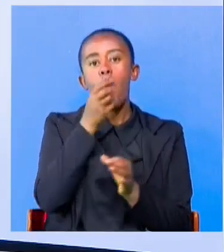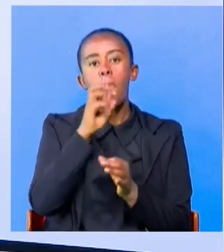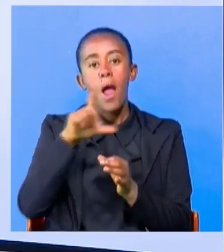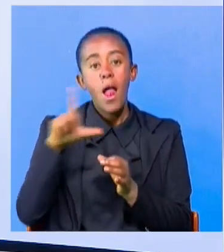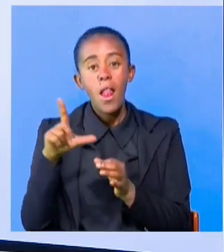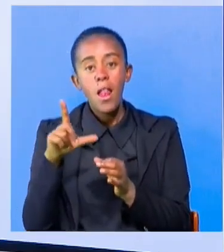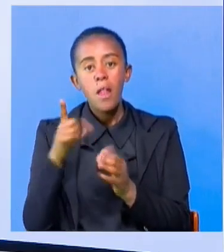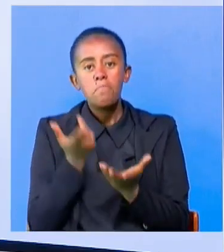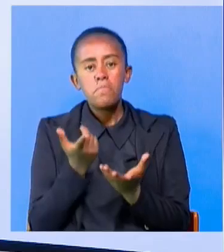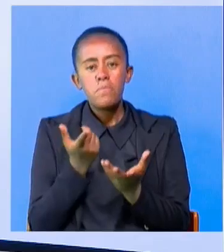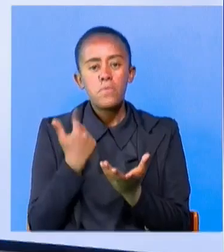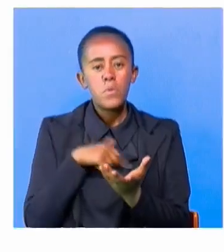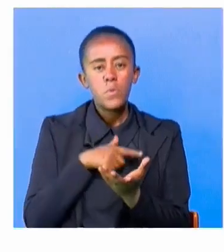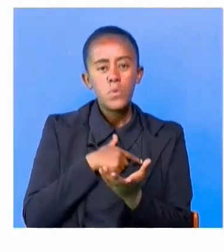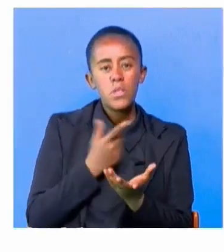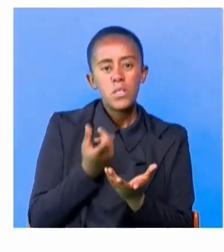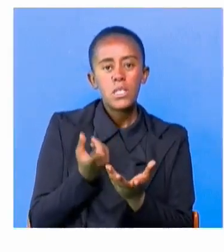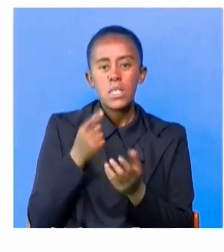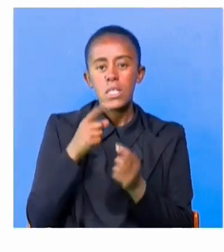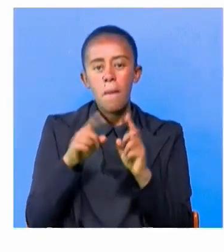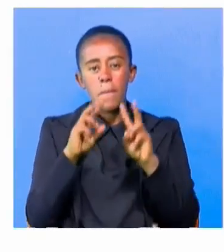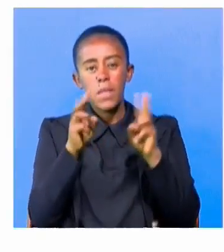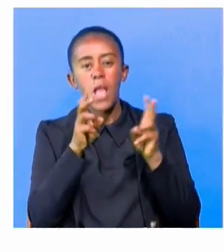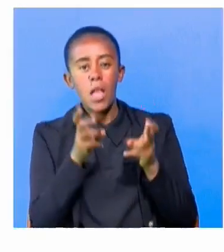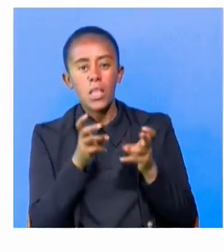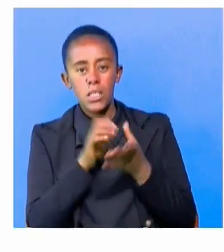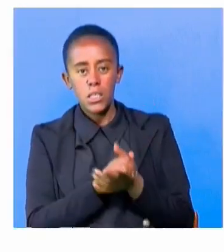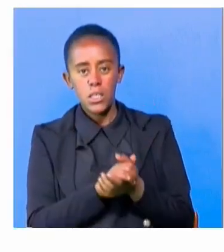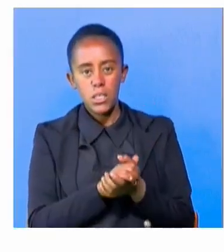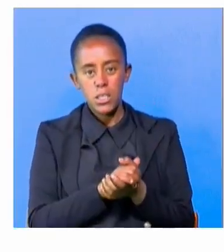we add some titles.